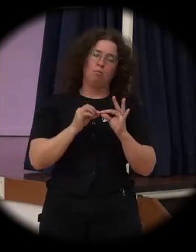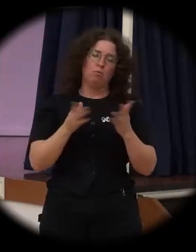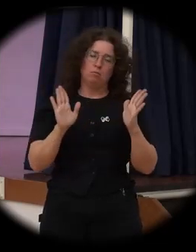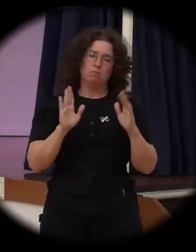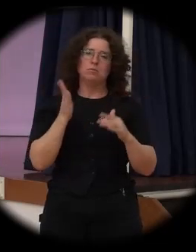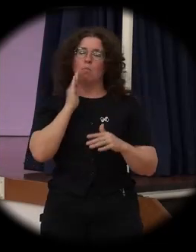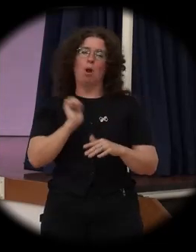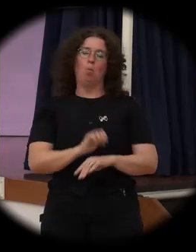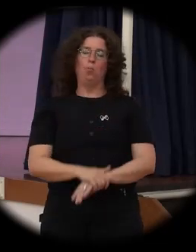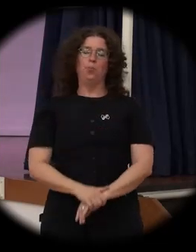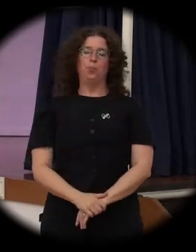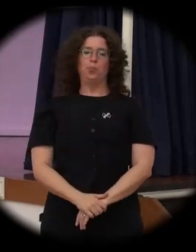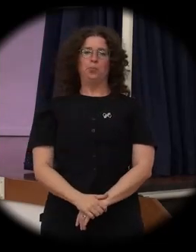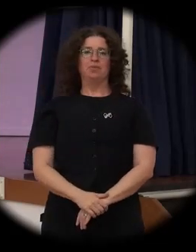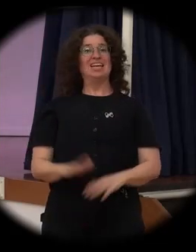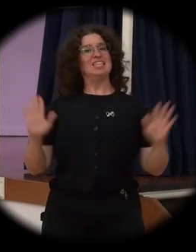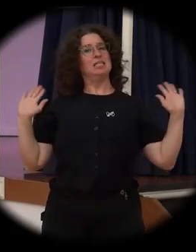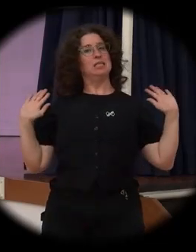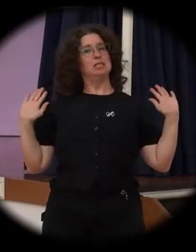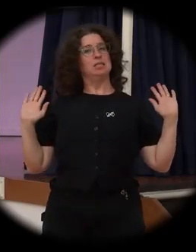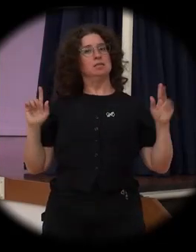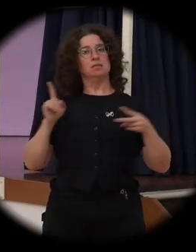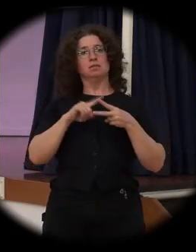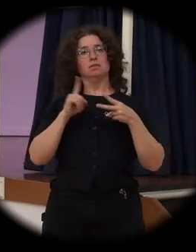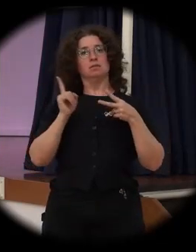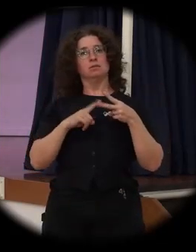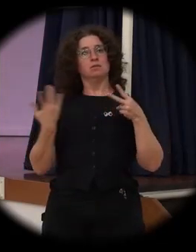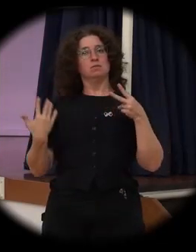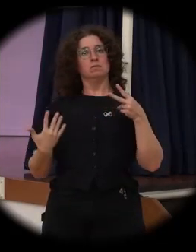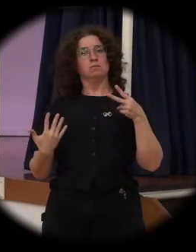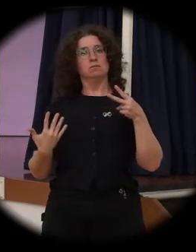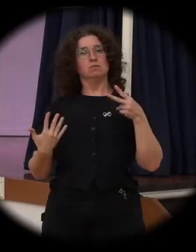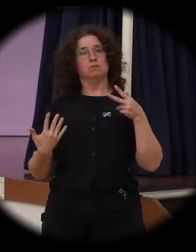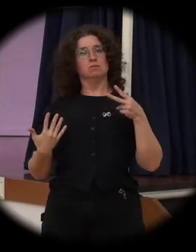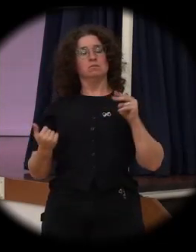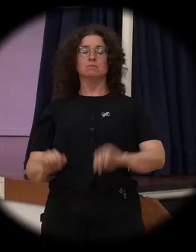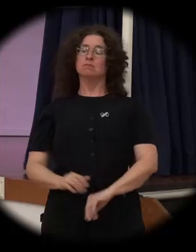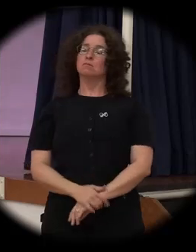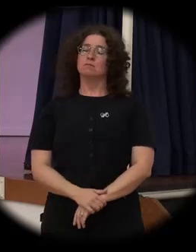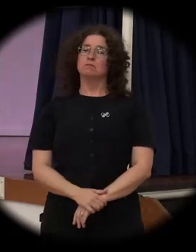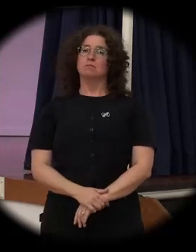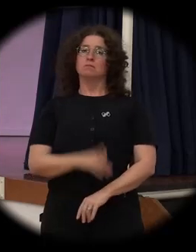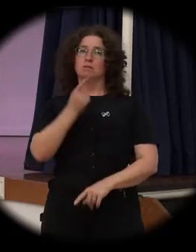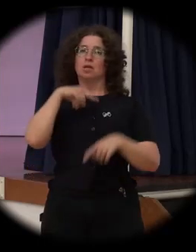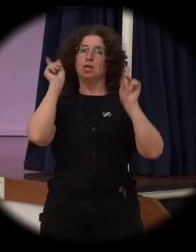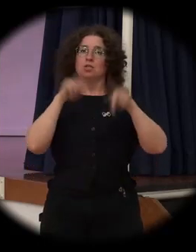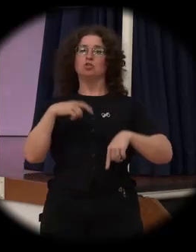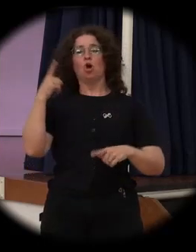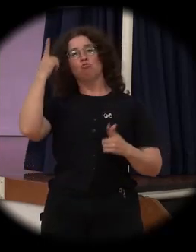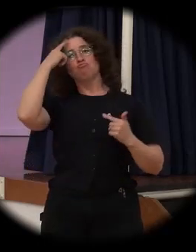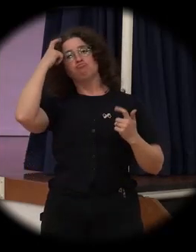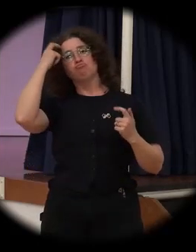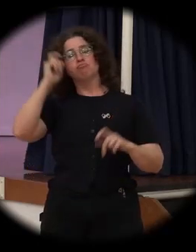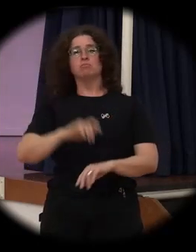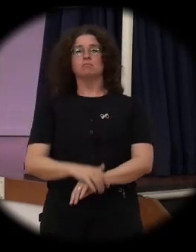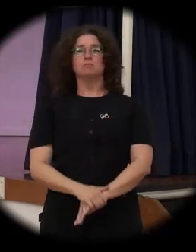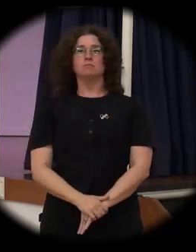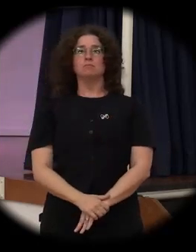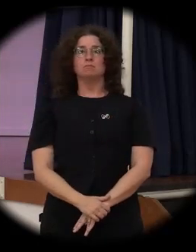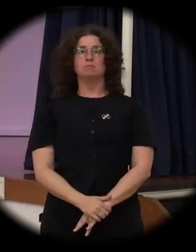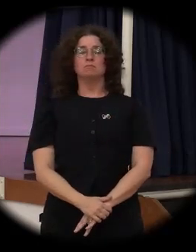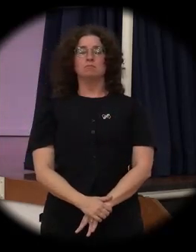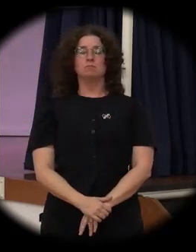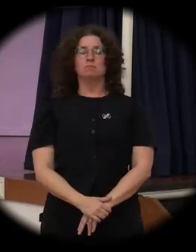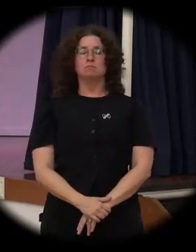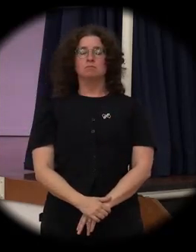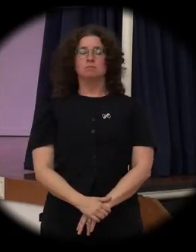use. And that's it. If you have those two things, or easy for you to get, you can start experimenting with build automation.